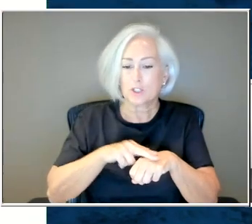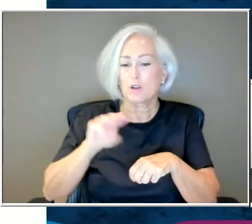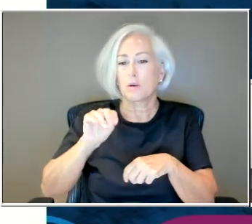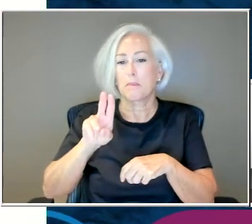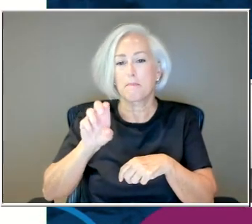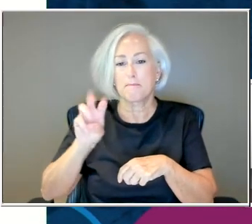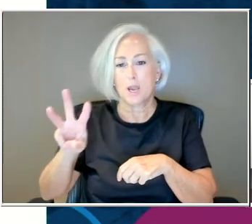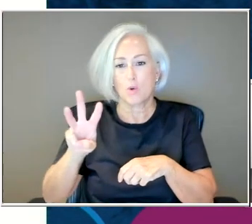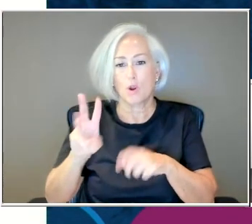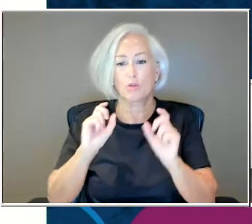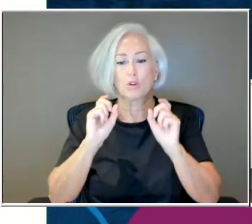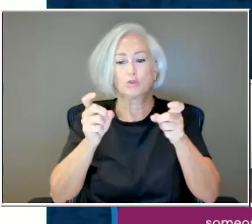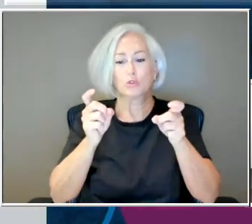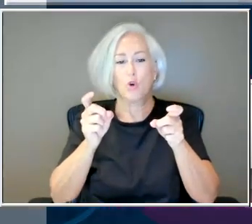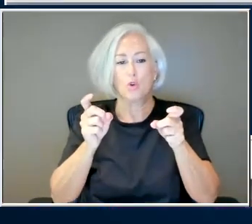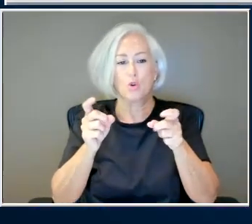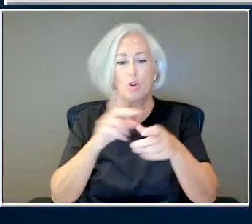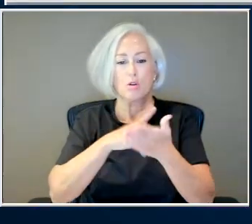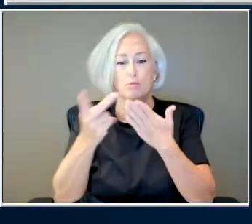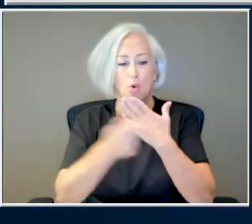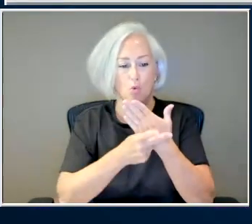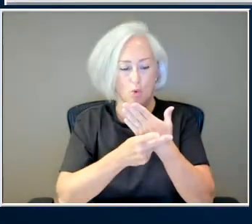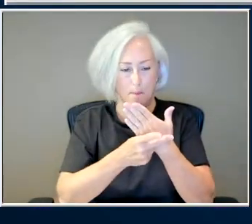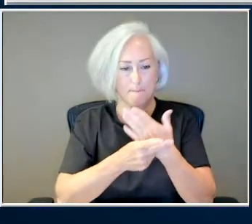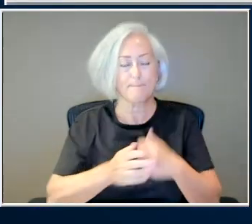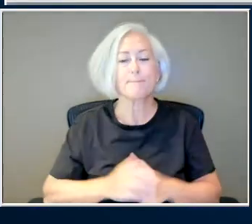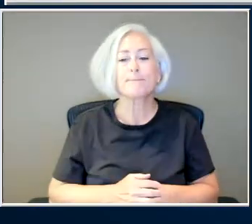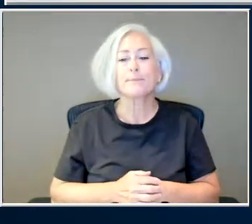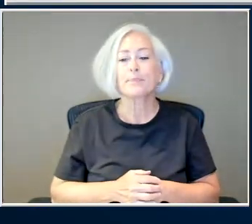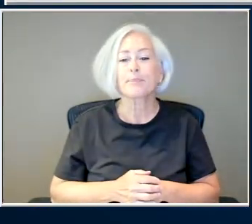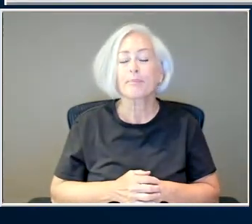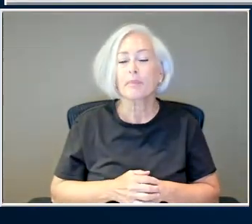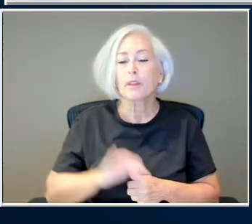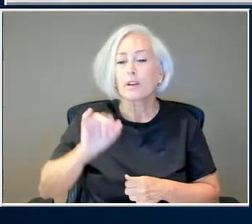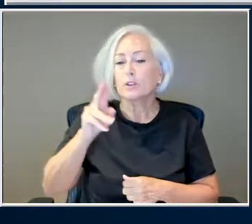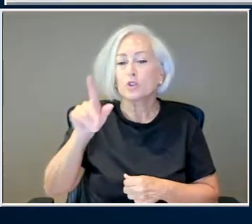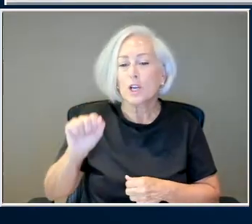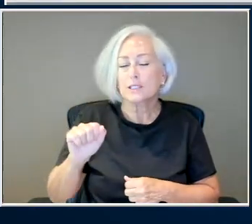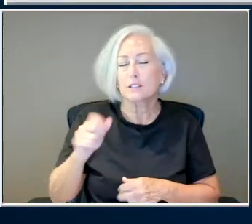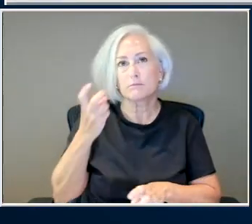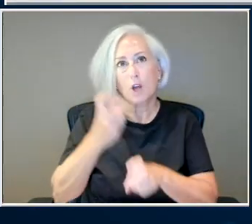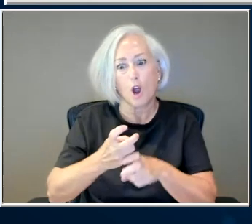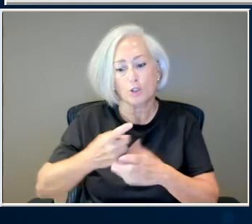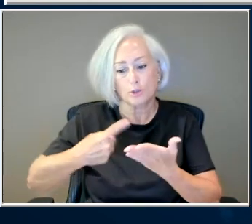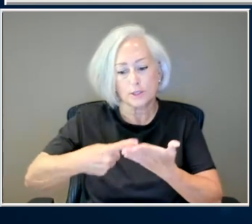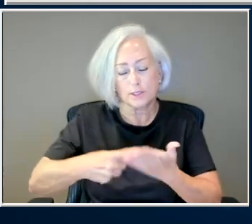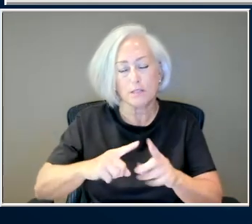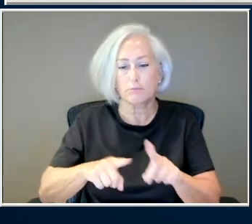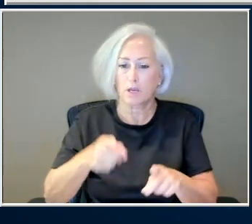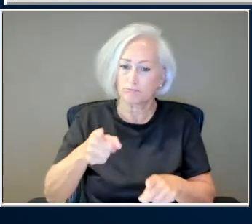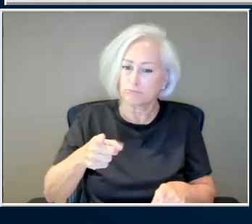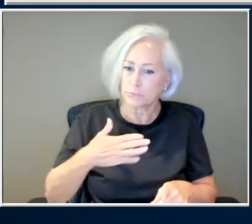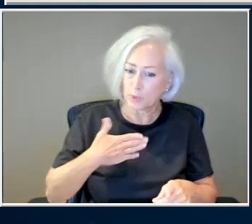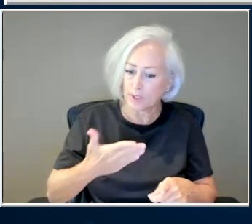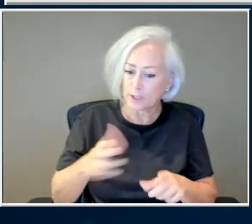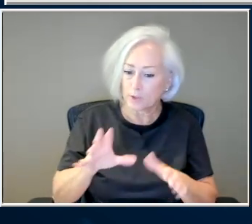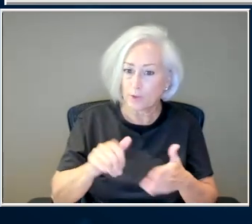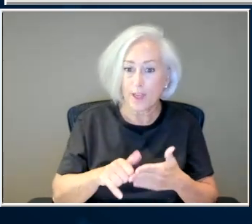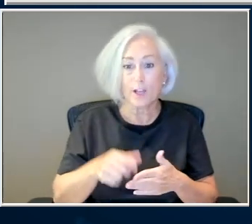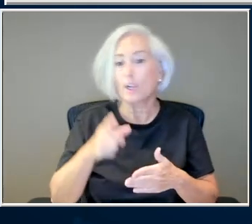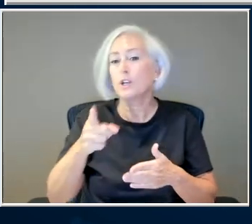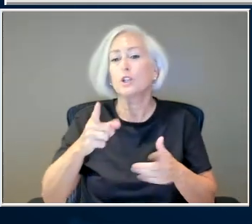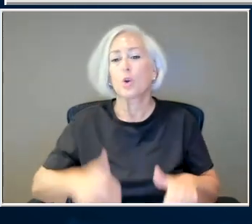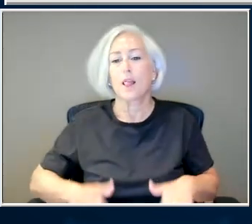Justin. So Justin, I want to bring up something that can be tough to talk about, but you were willing to do it. And we appreciate it. You were living with an addiction,